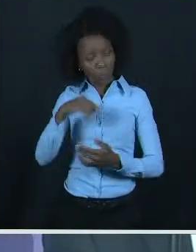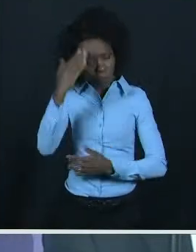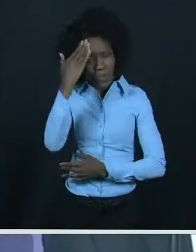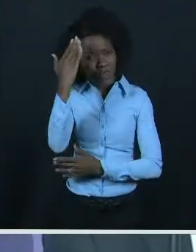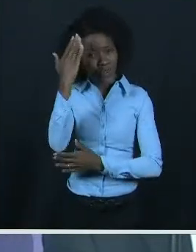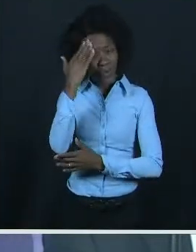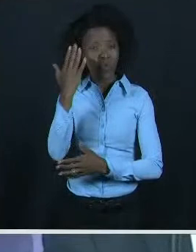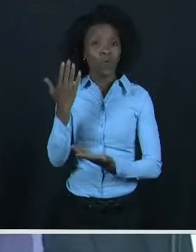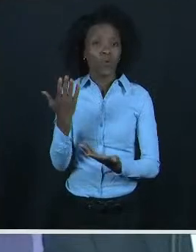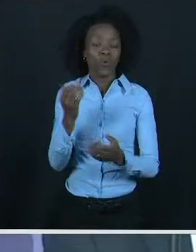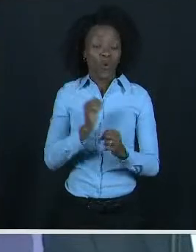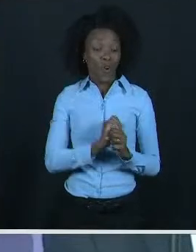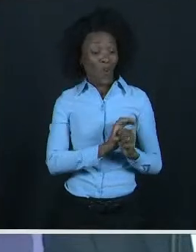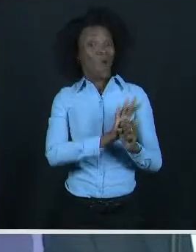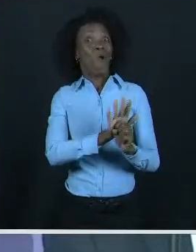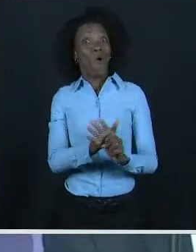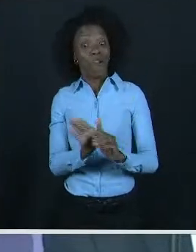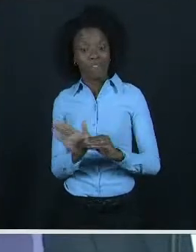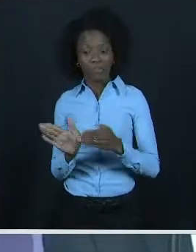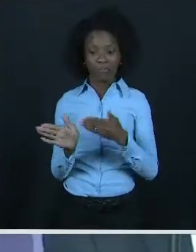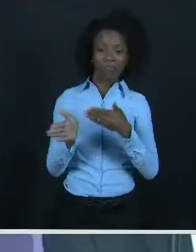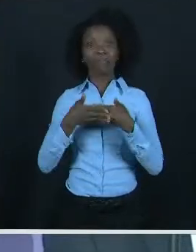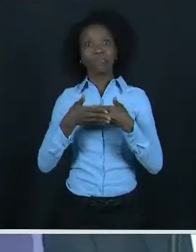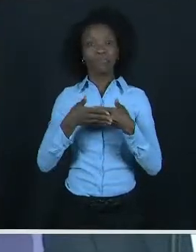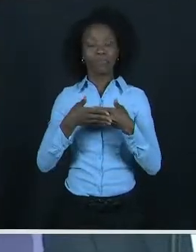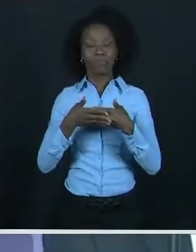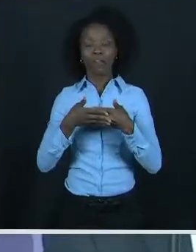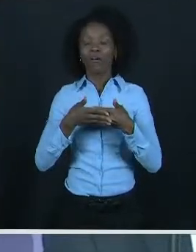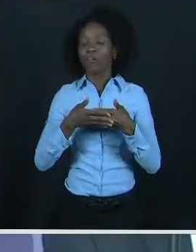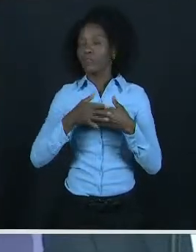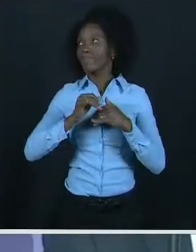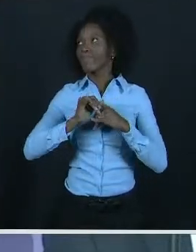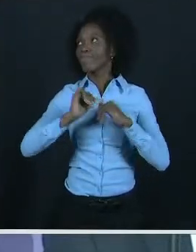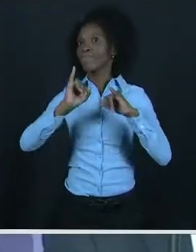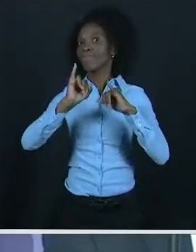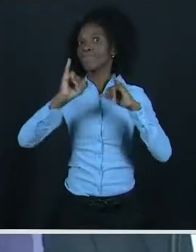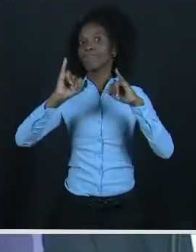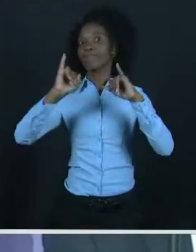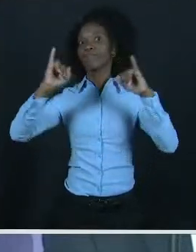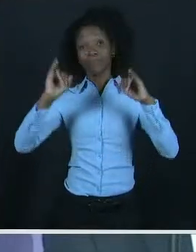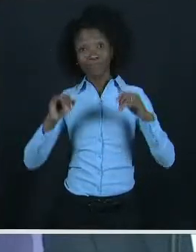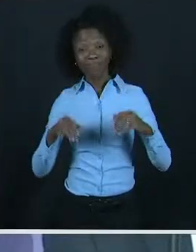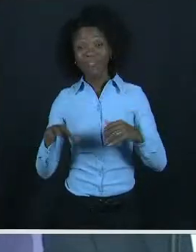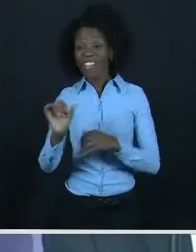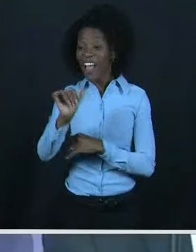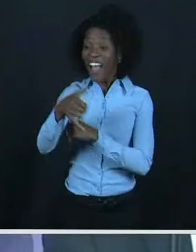a result of the COVID lockdowns, it just got worse. In some of our